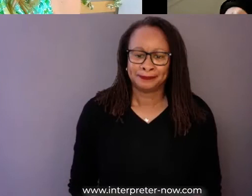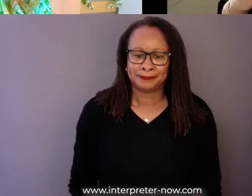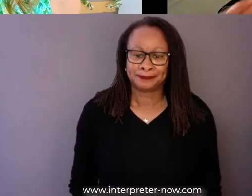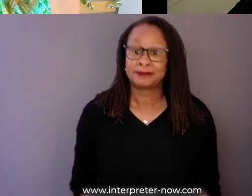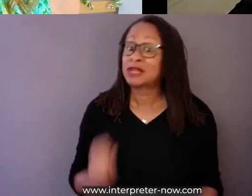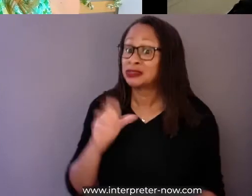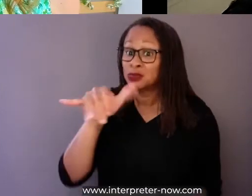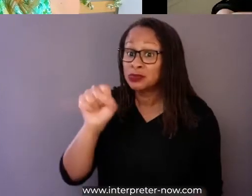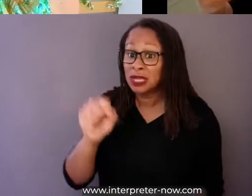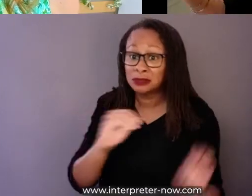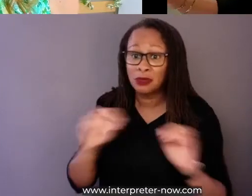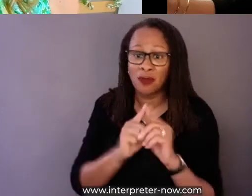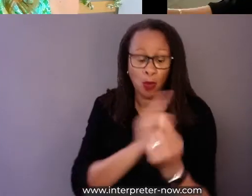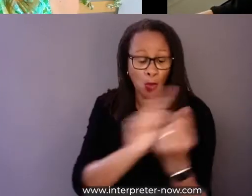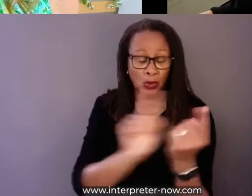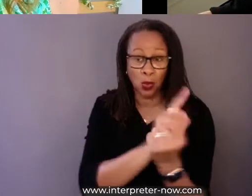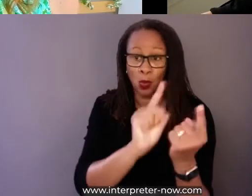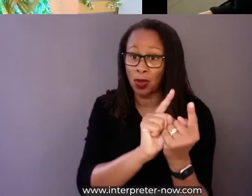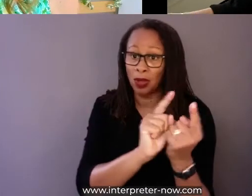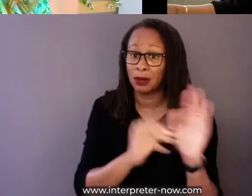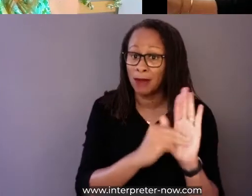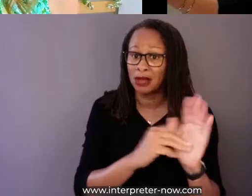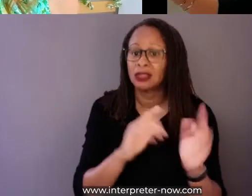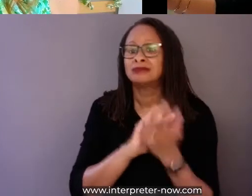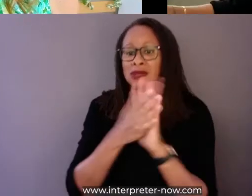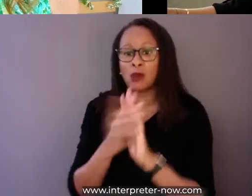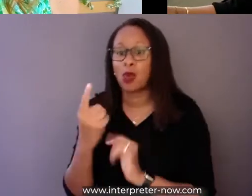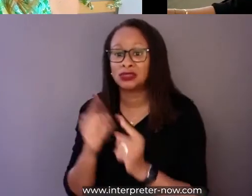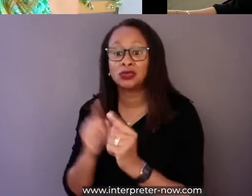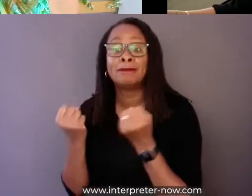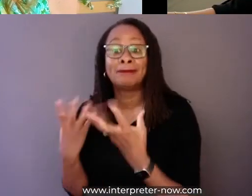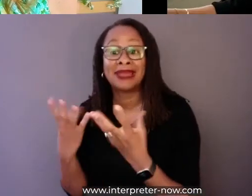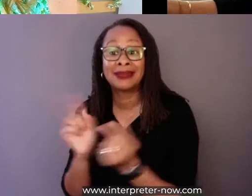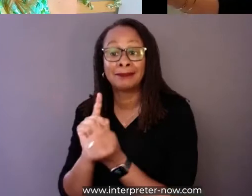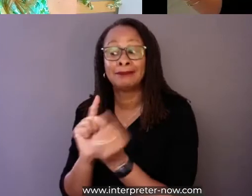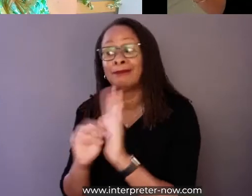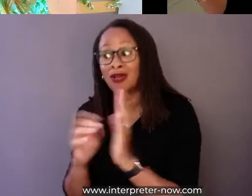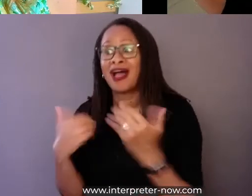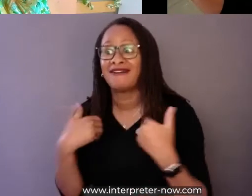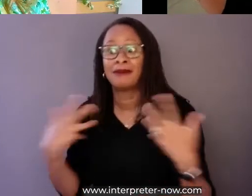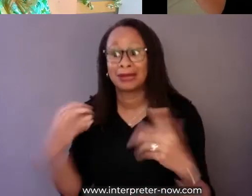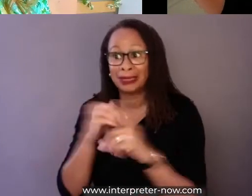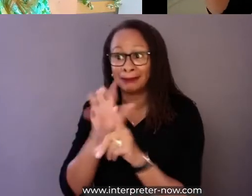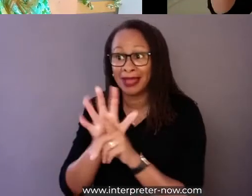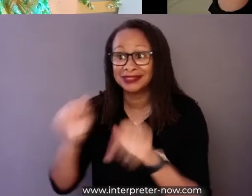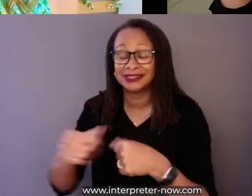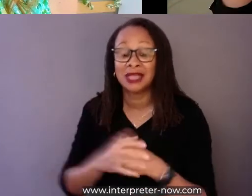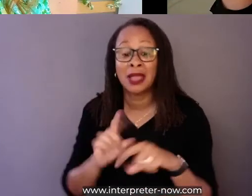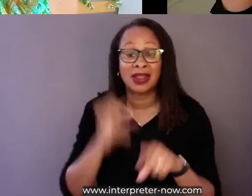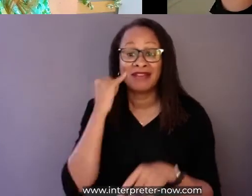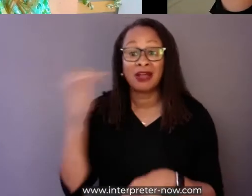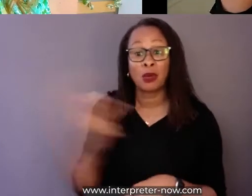So moving from that one-to-one model to the one-to-many model, we can have a bigger impact. But if I go